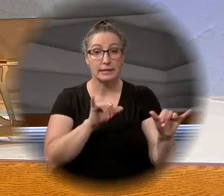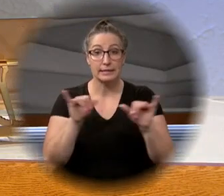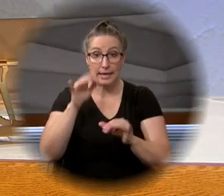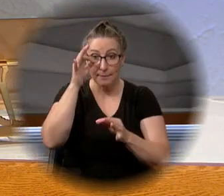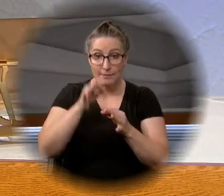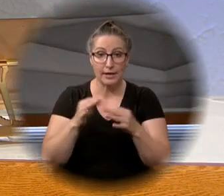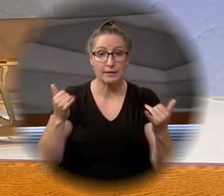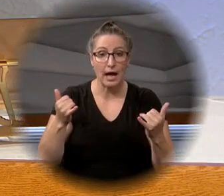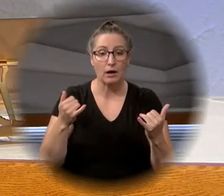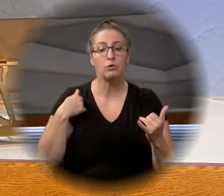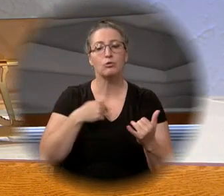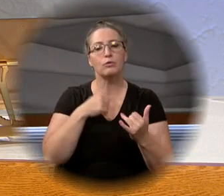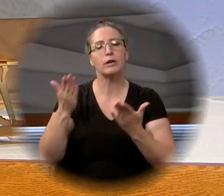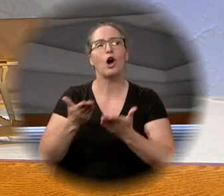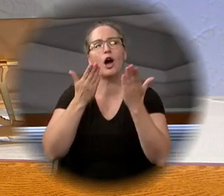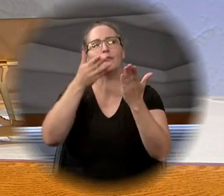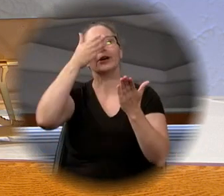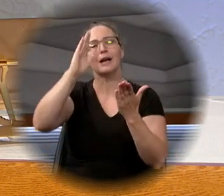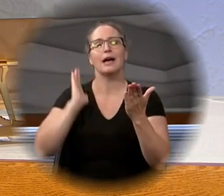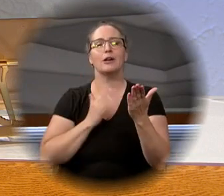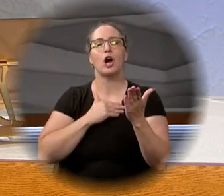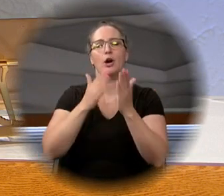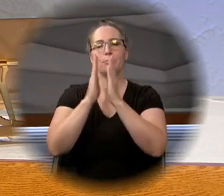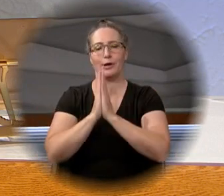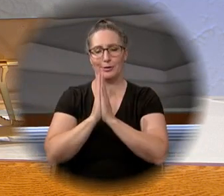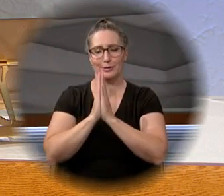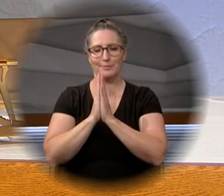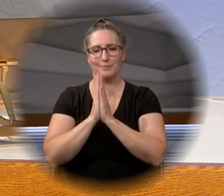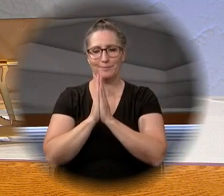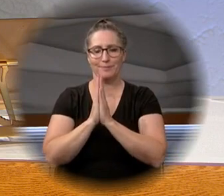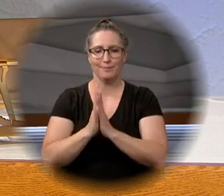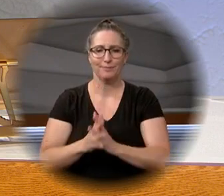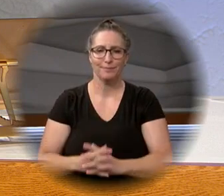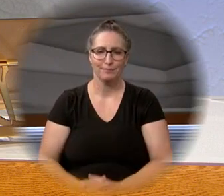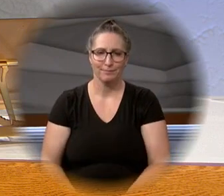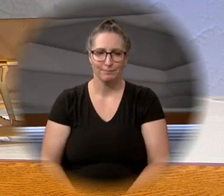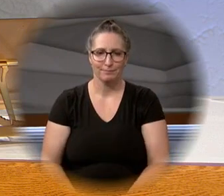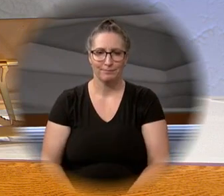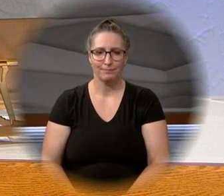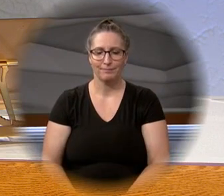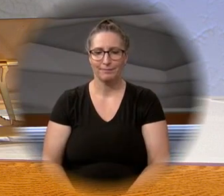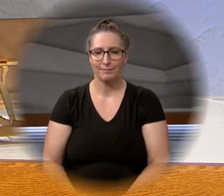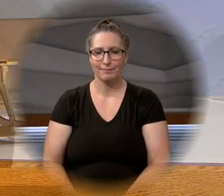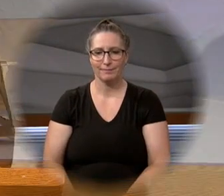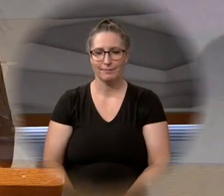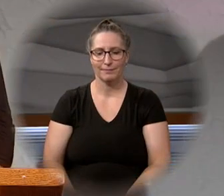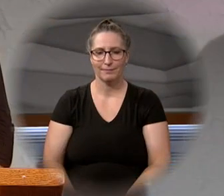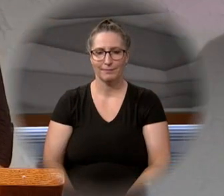faith, let us offer to God the needs of the Church, the needs of us all.